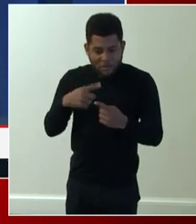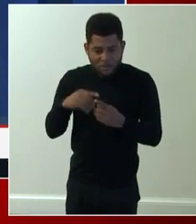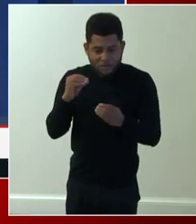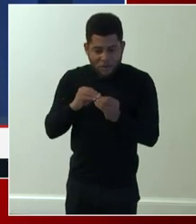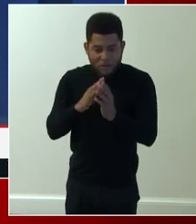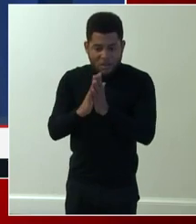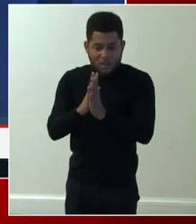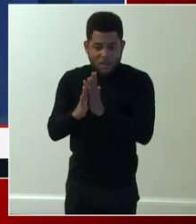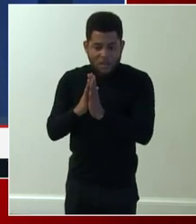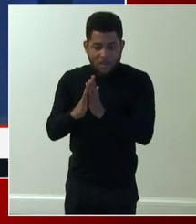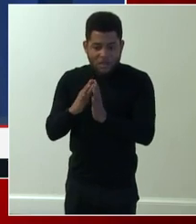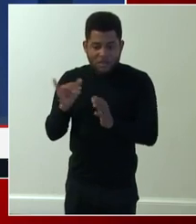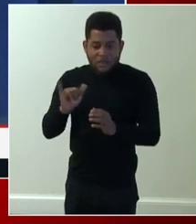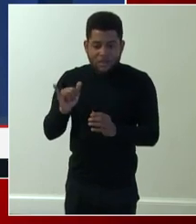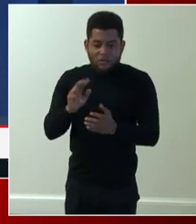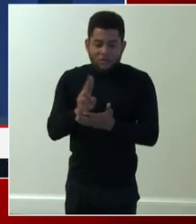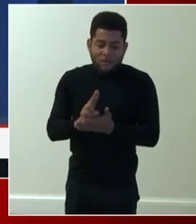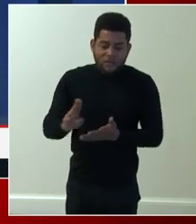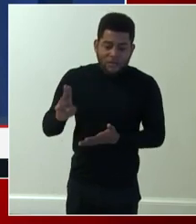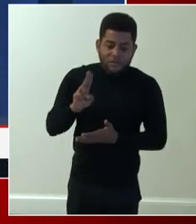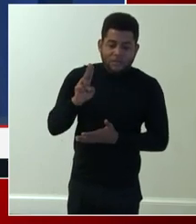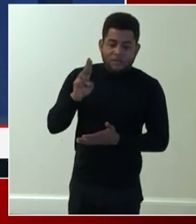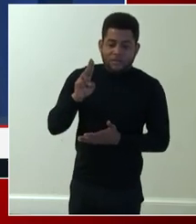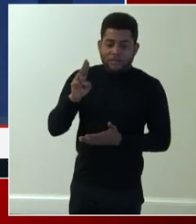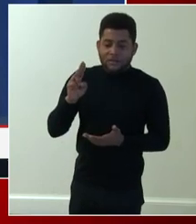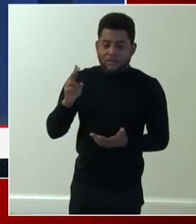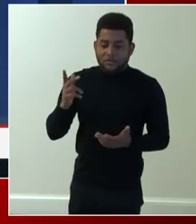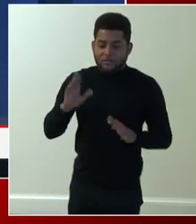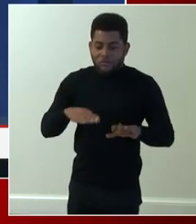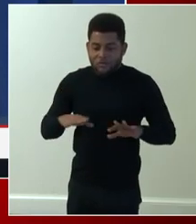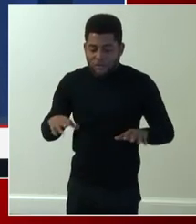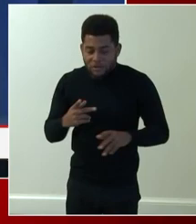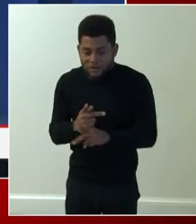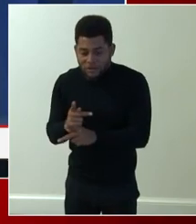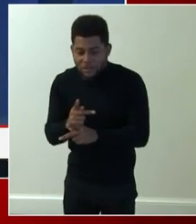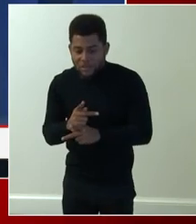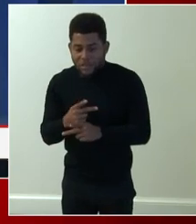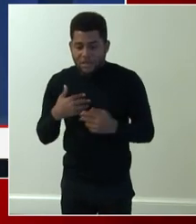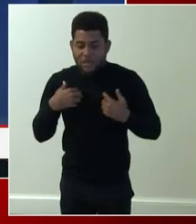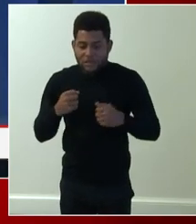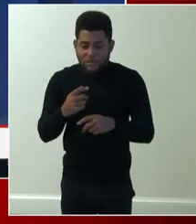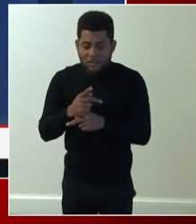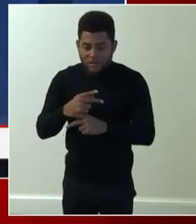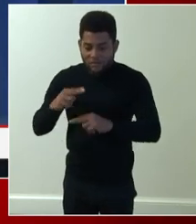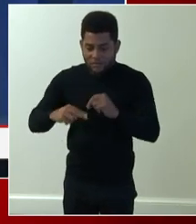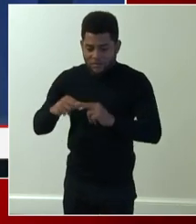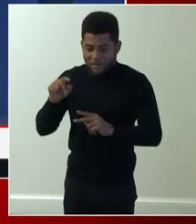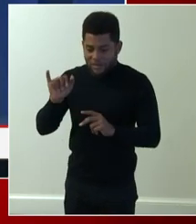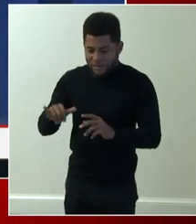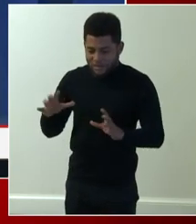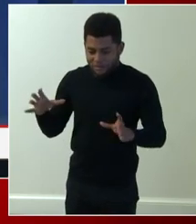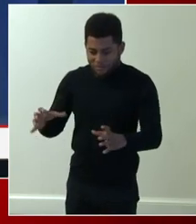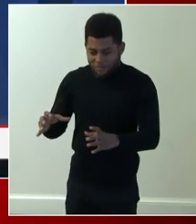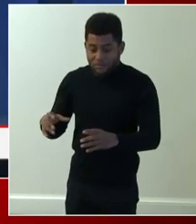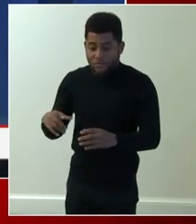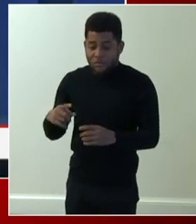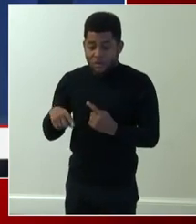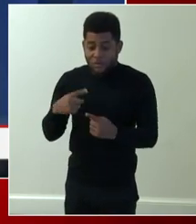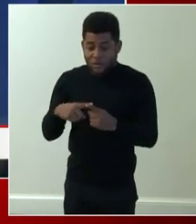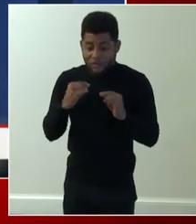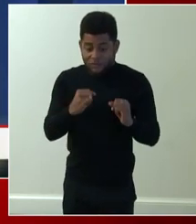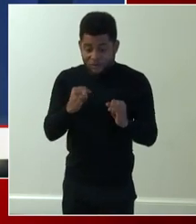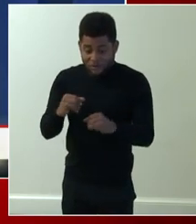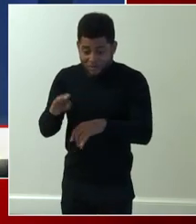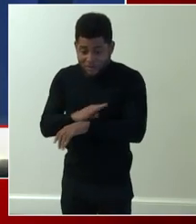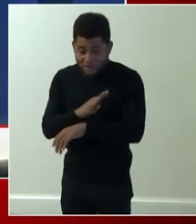so universities, also schools and childcares, and healthcare facilities, places like that. So when there's an individual business that